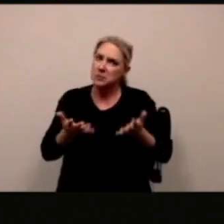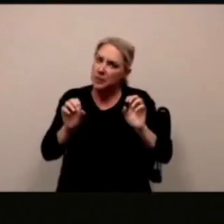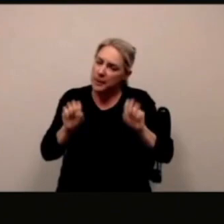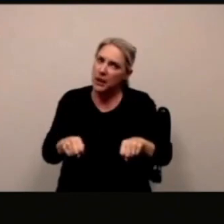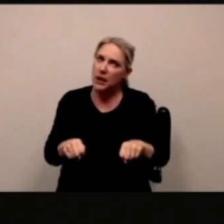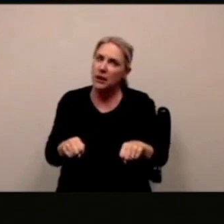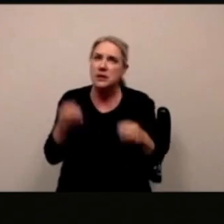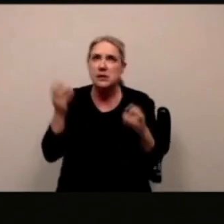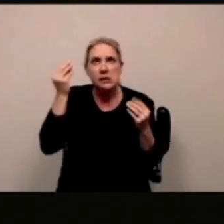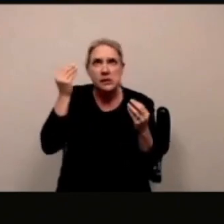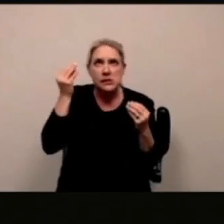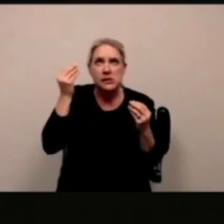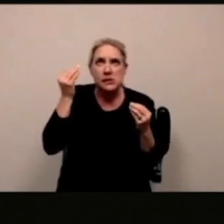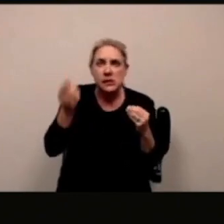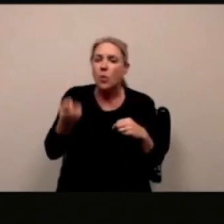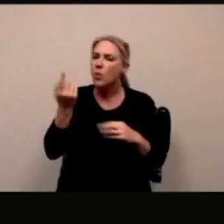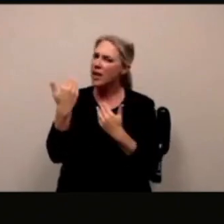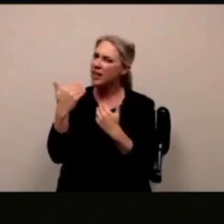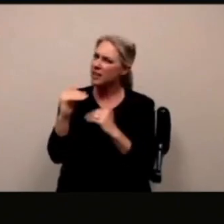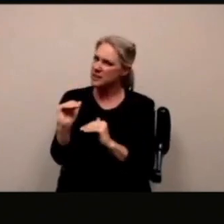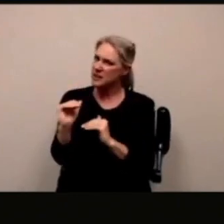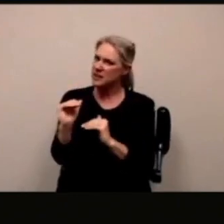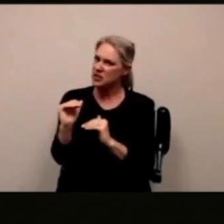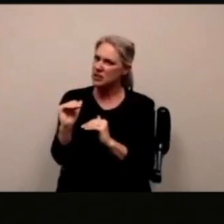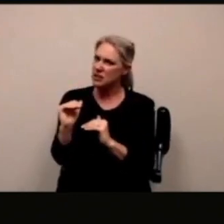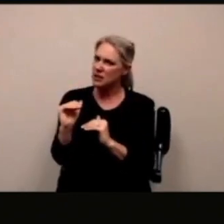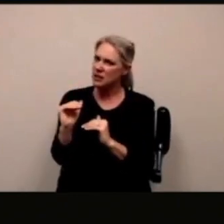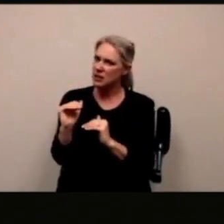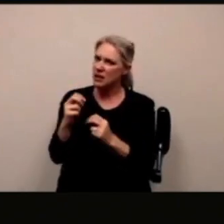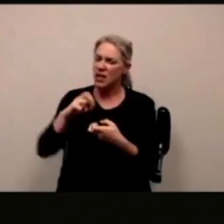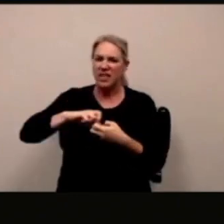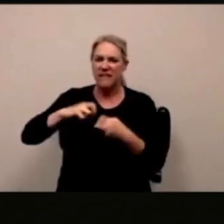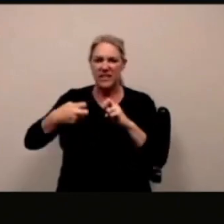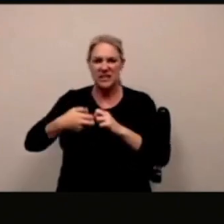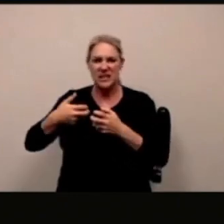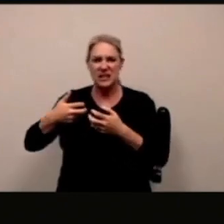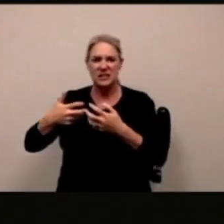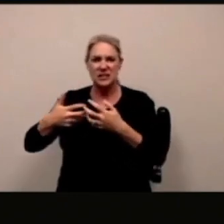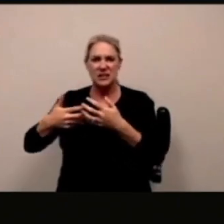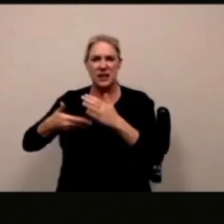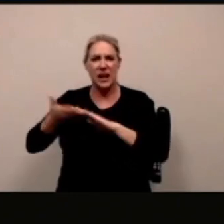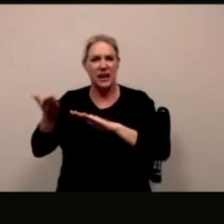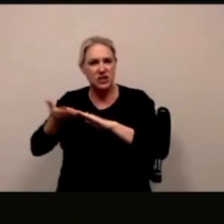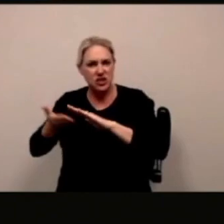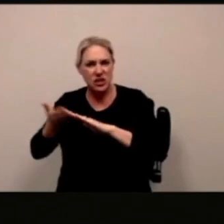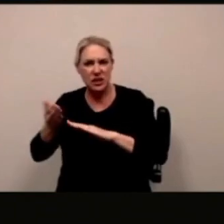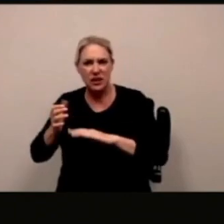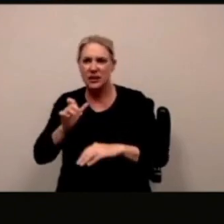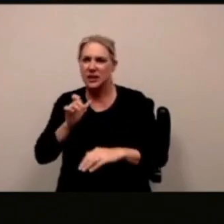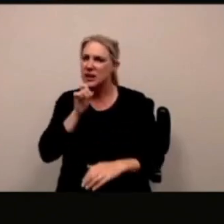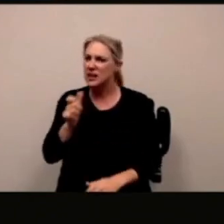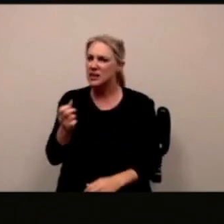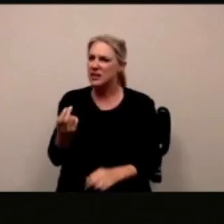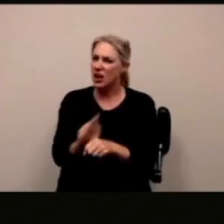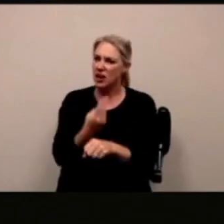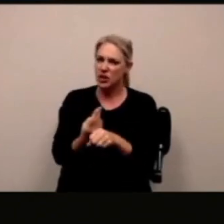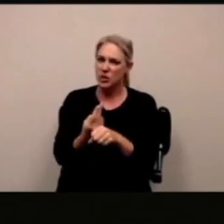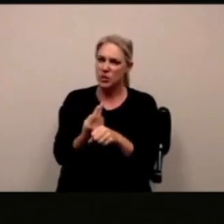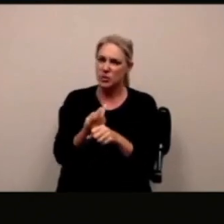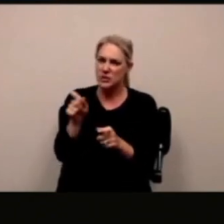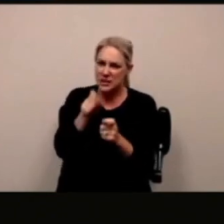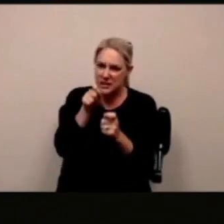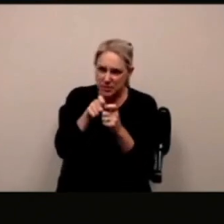one of the limitations is that the physics engine doesn't use the exact outline of the